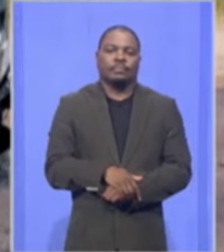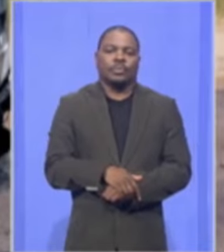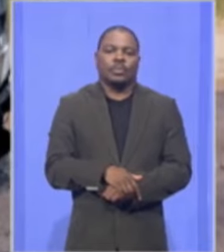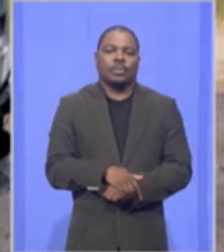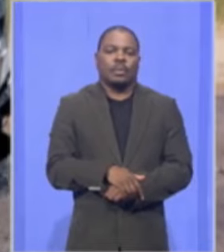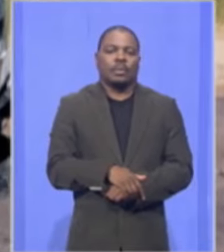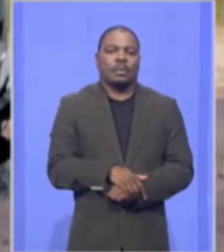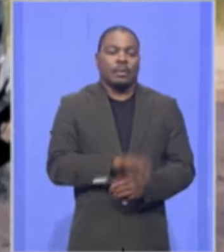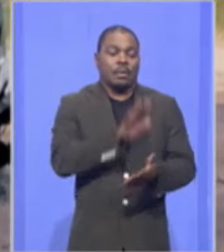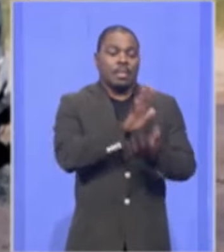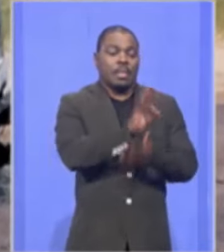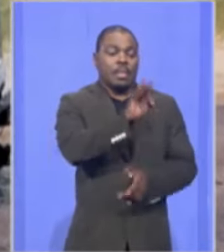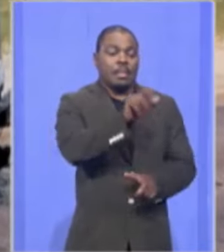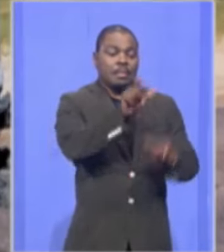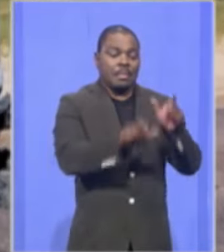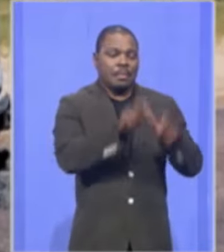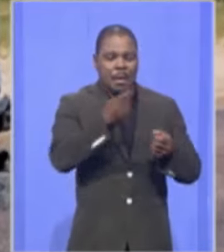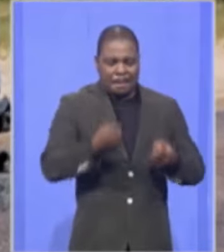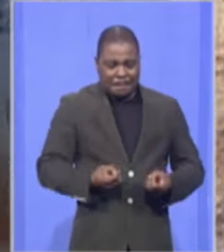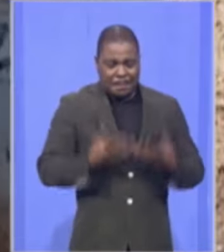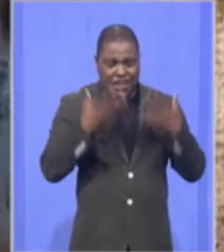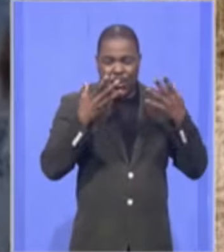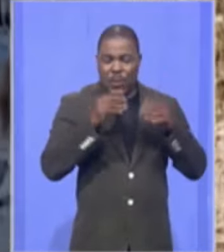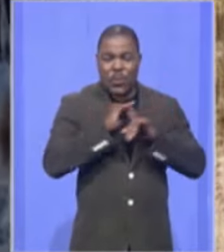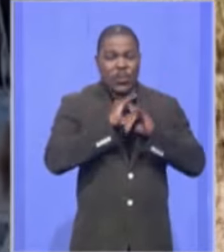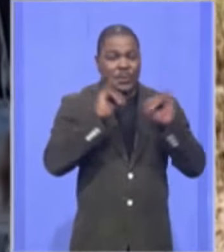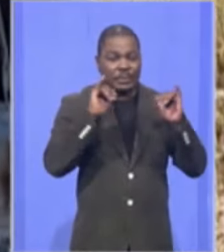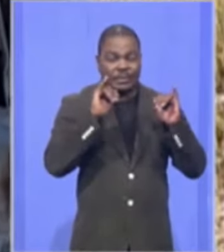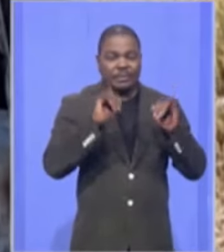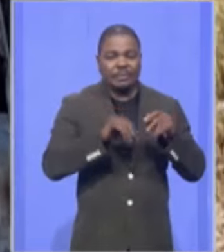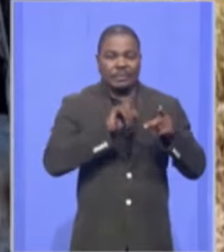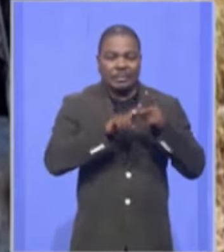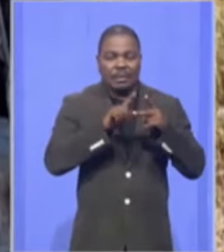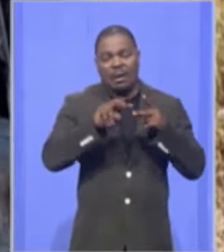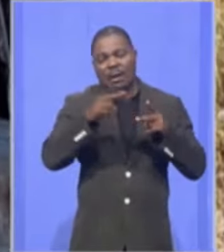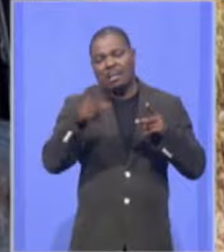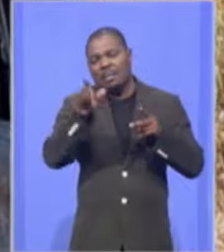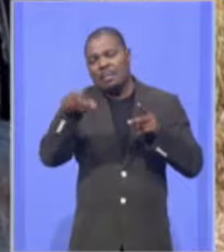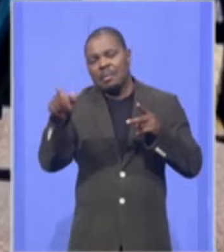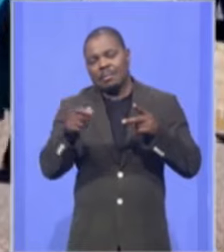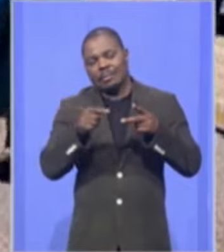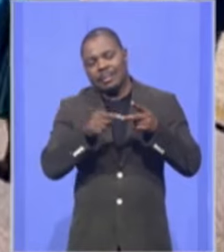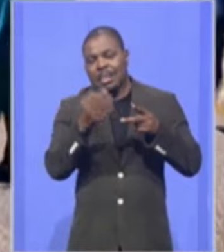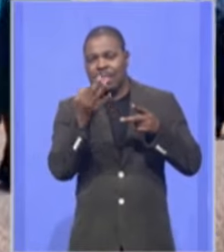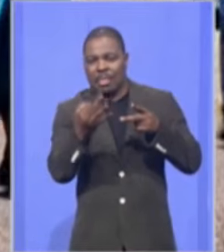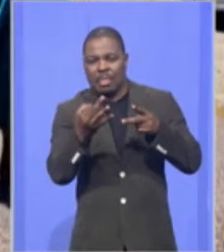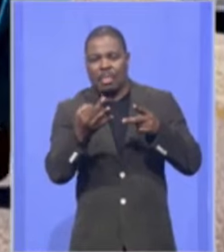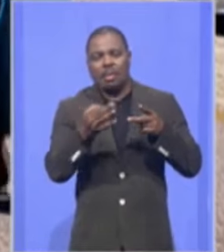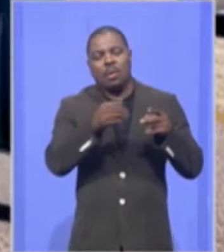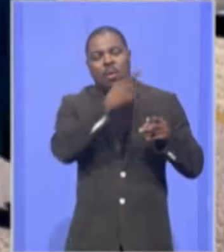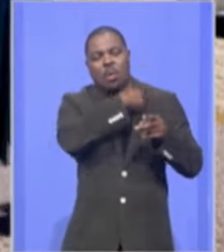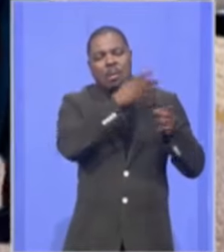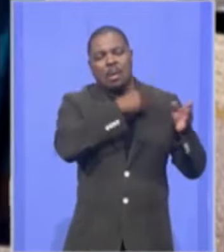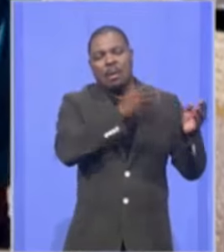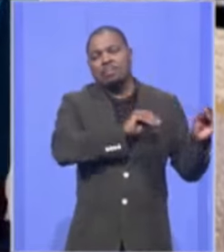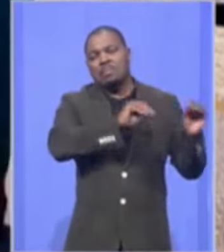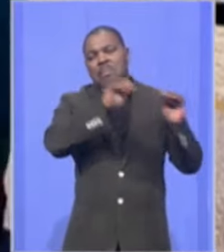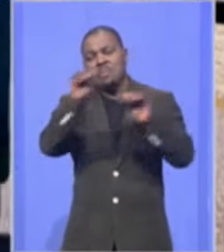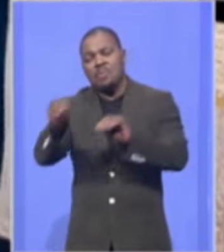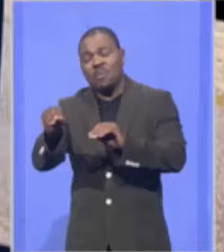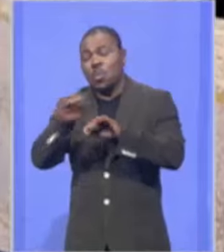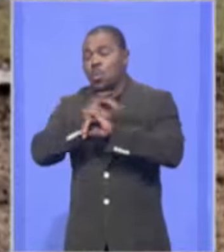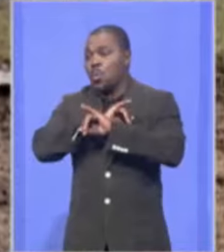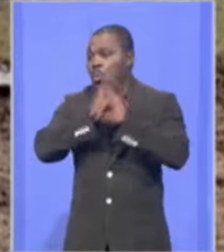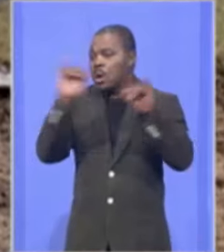Batho ba le 13 ba tukile lore mo kotsing. Bapagami ba bangwe ba le 3 ba tseetswe kwa bookelong ka dikgobalo tse